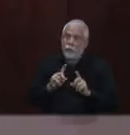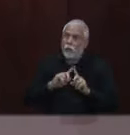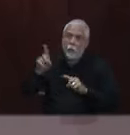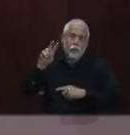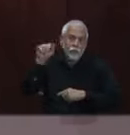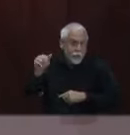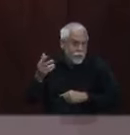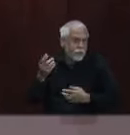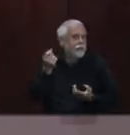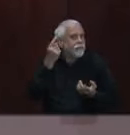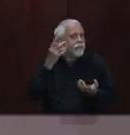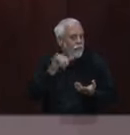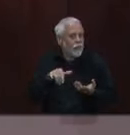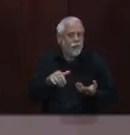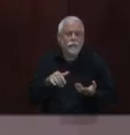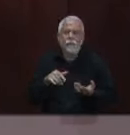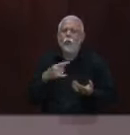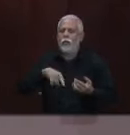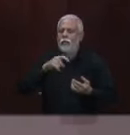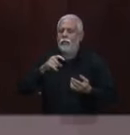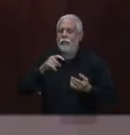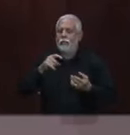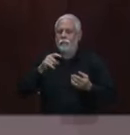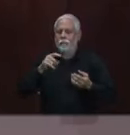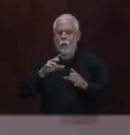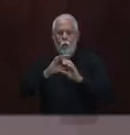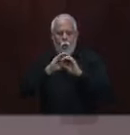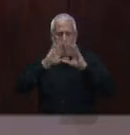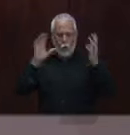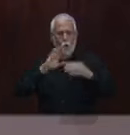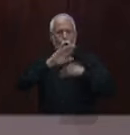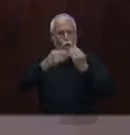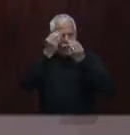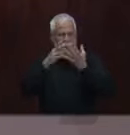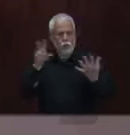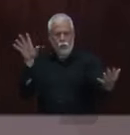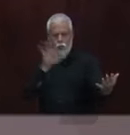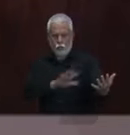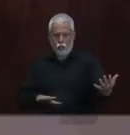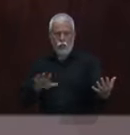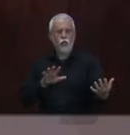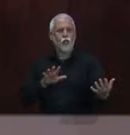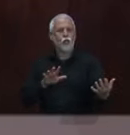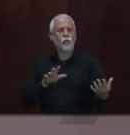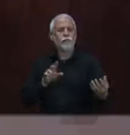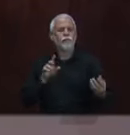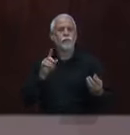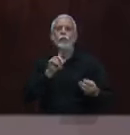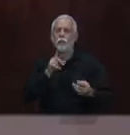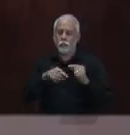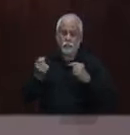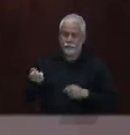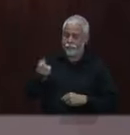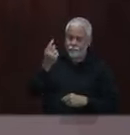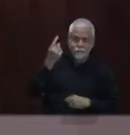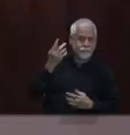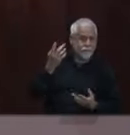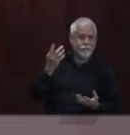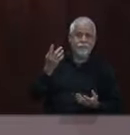Virginia. So, but I think we need to pull out and look at all the information and make sure that people understand